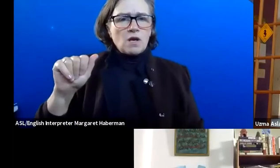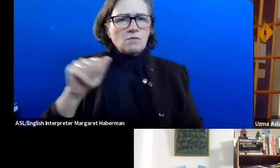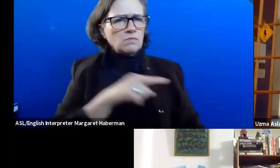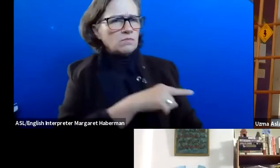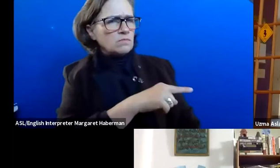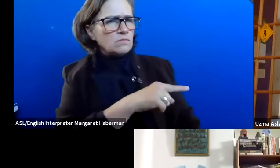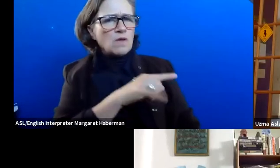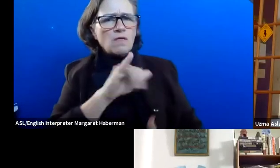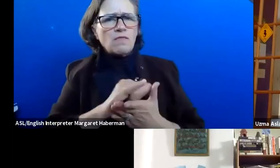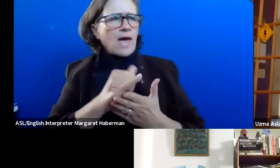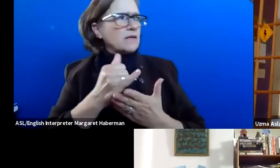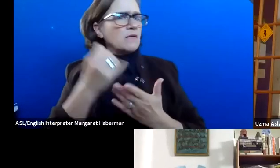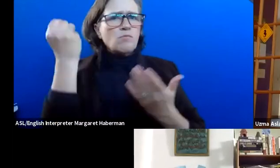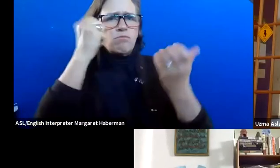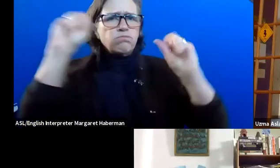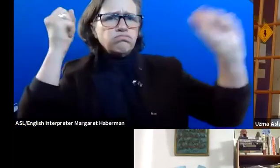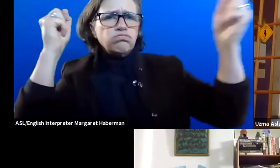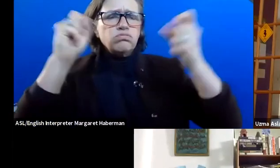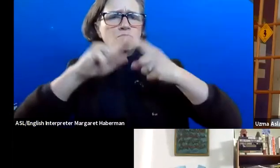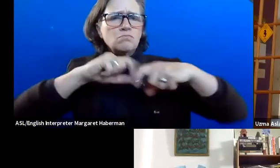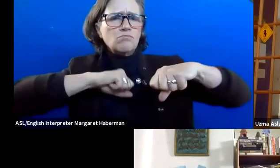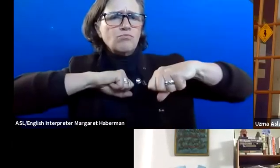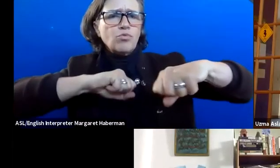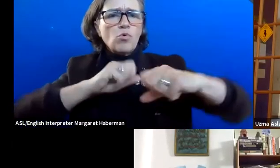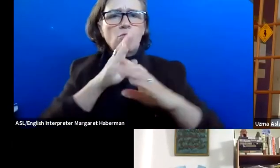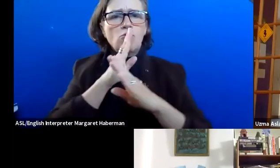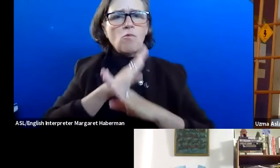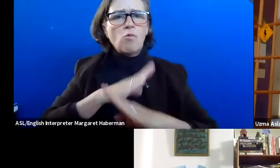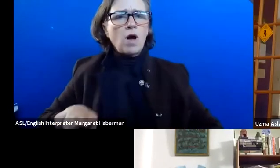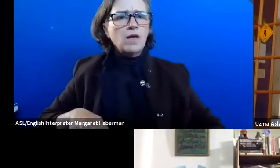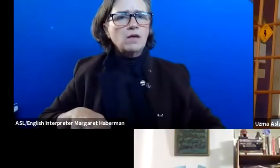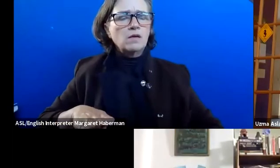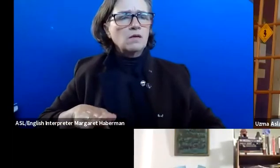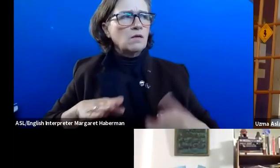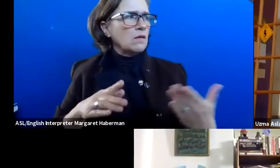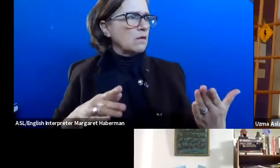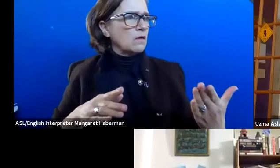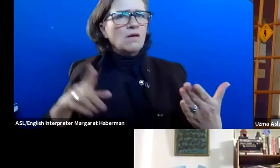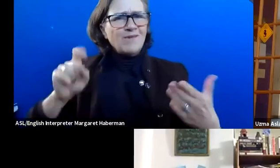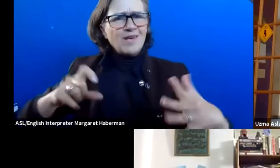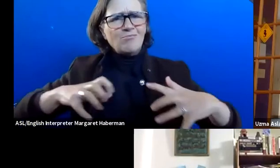for a consciousness of international solidarity to be, as he put it, rehabilitated.